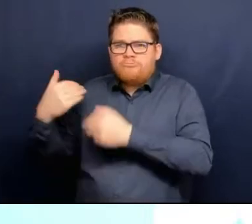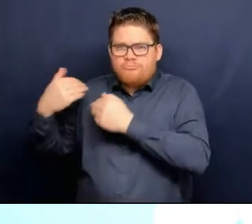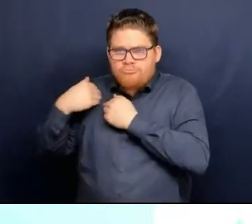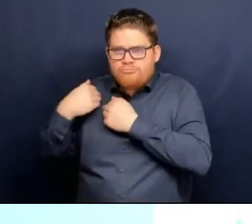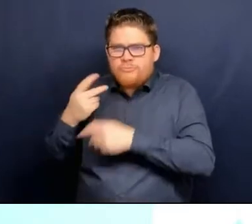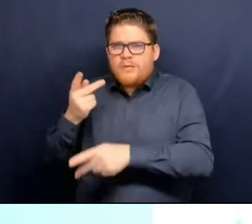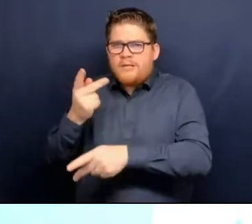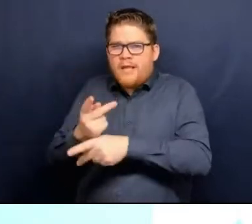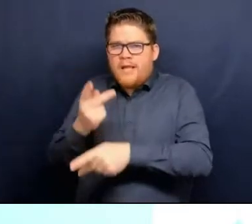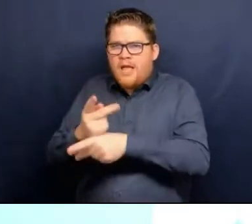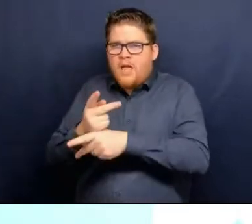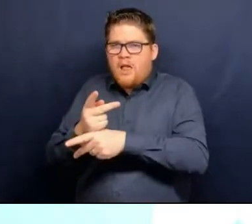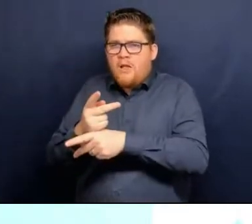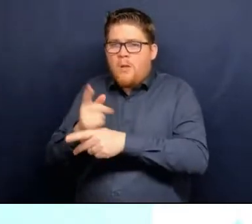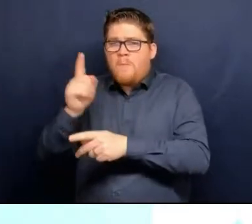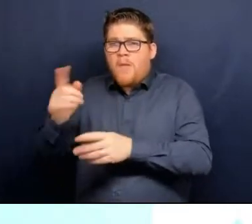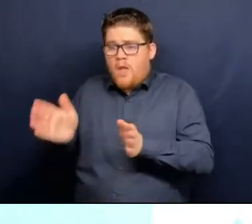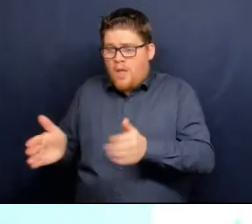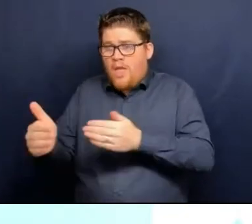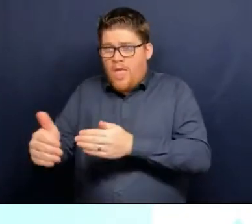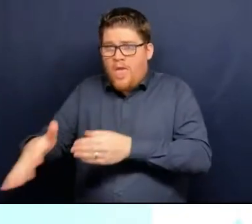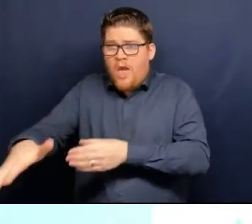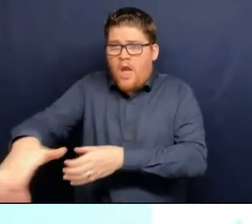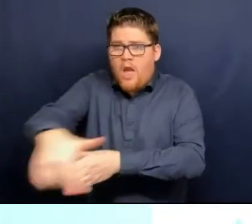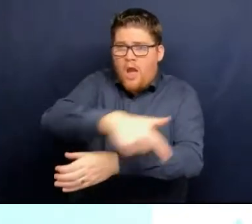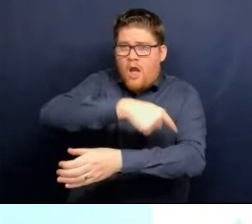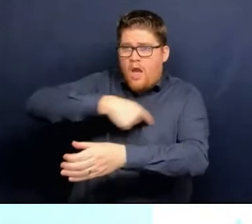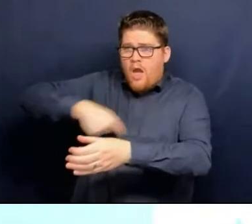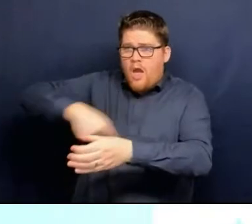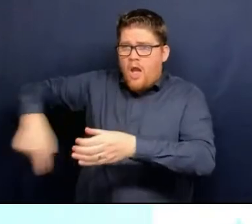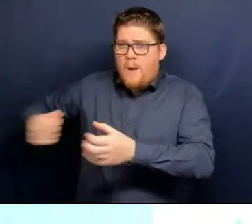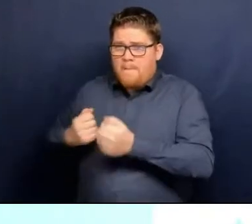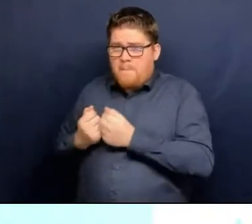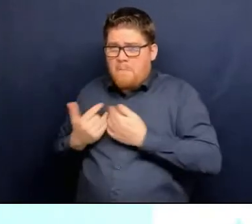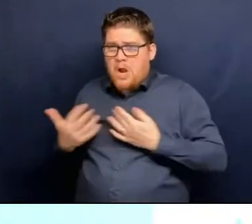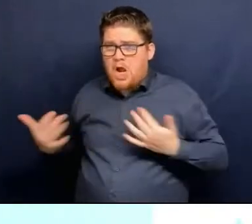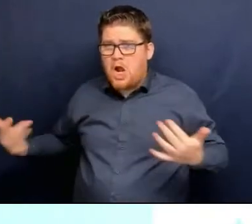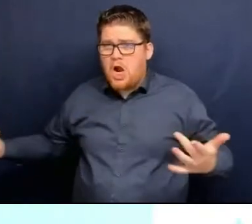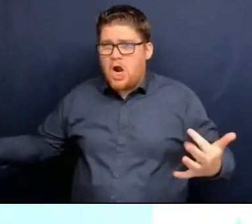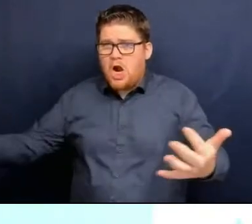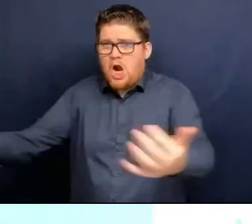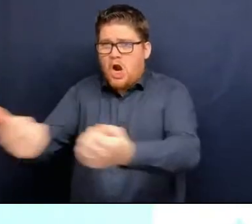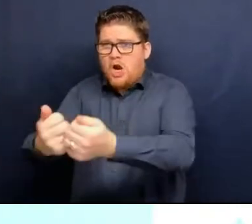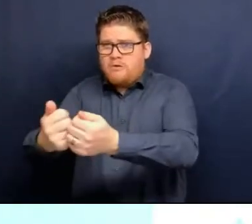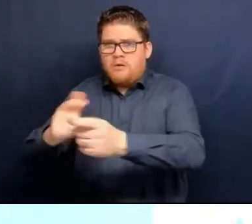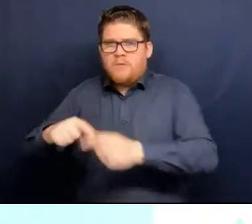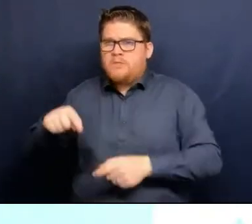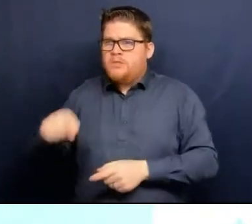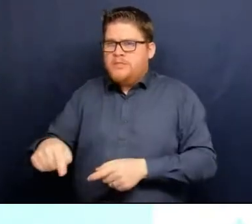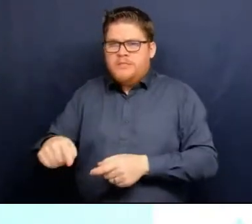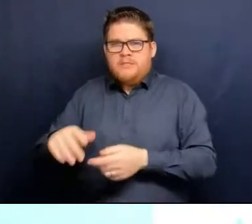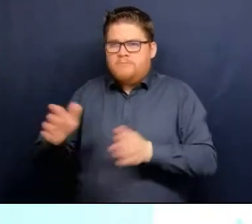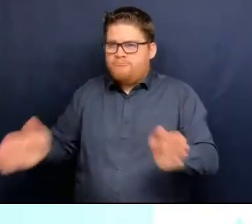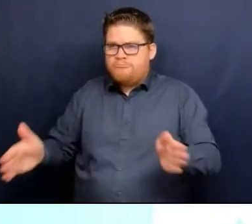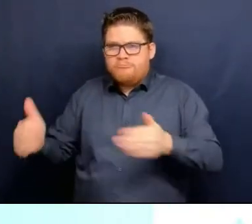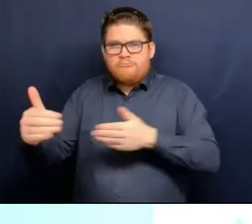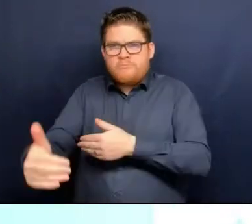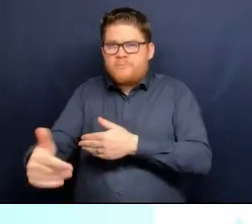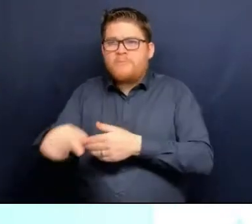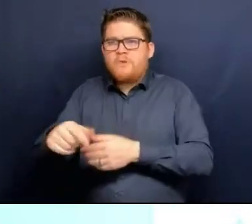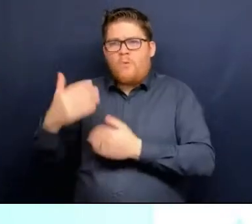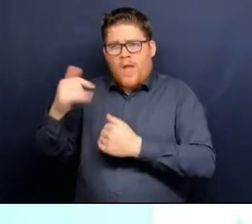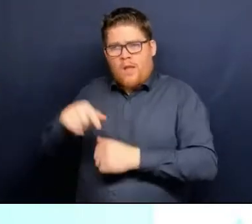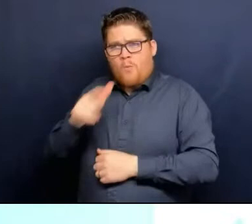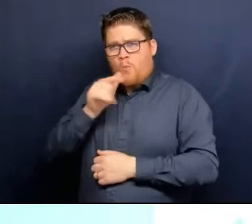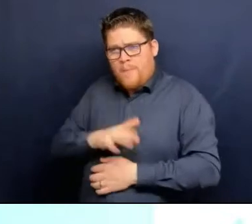give to each other, we will not be the prosperous, dynamic province that we all want to see. We have a long way to go.